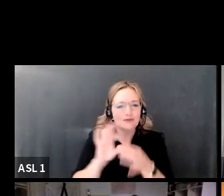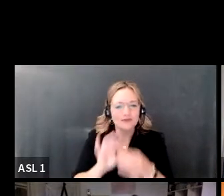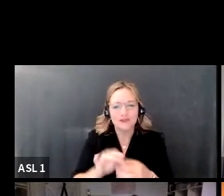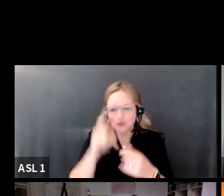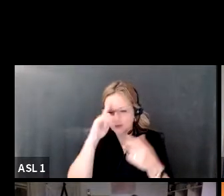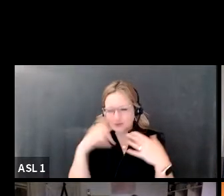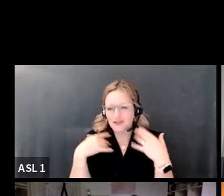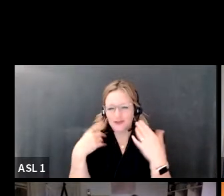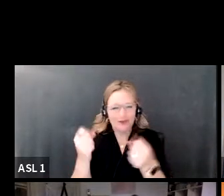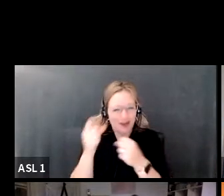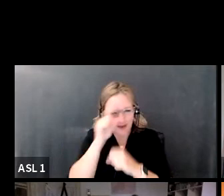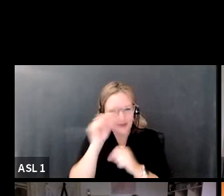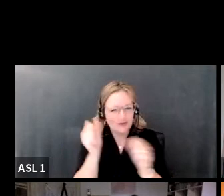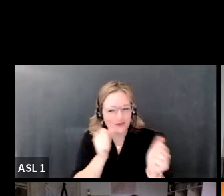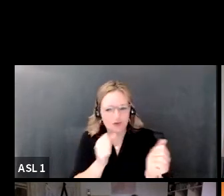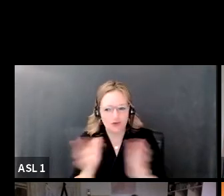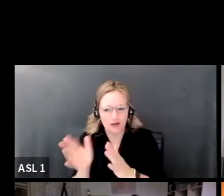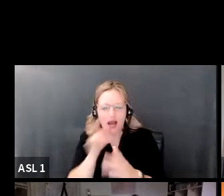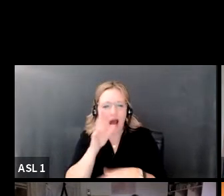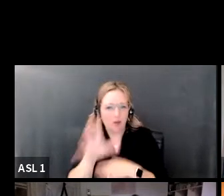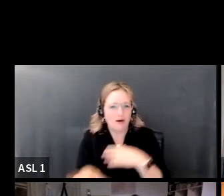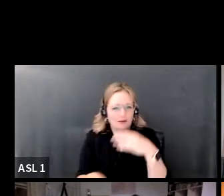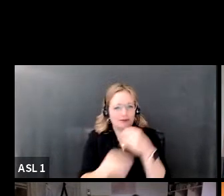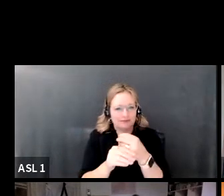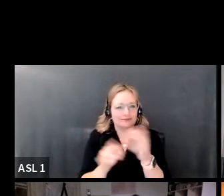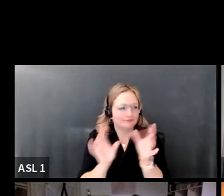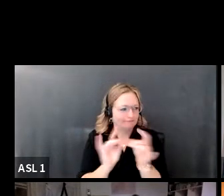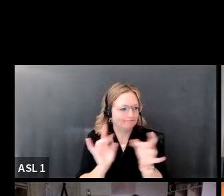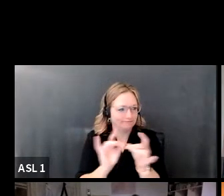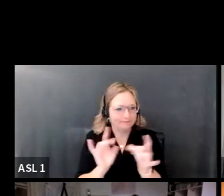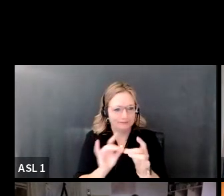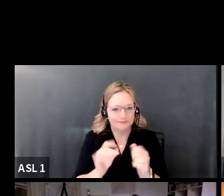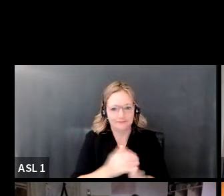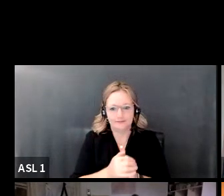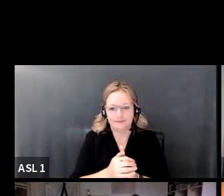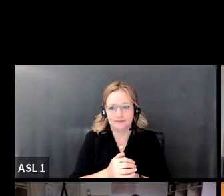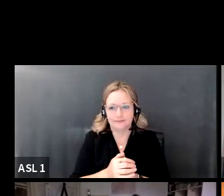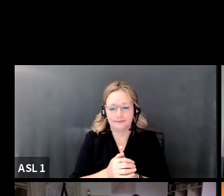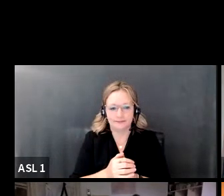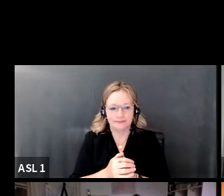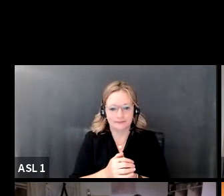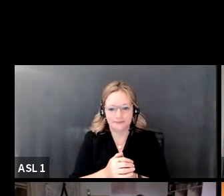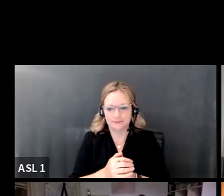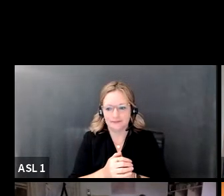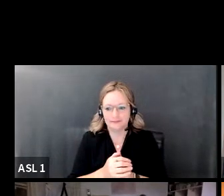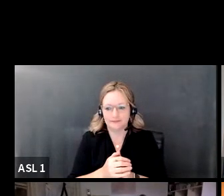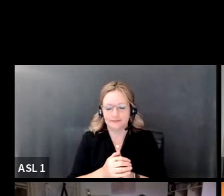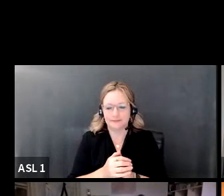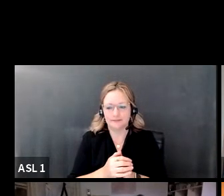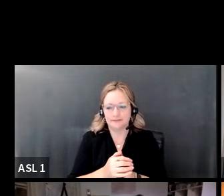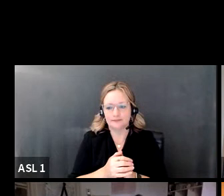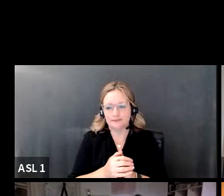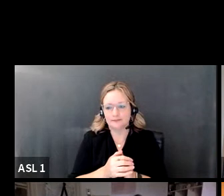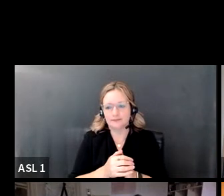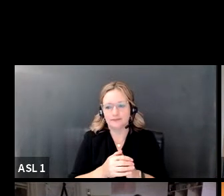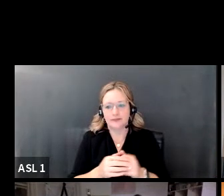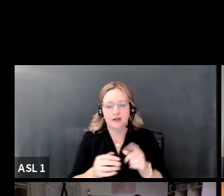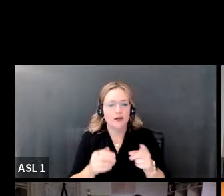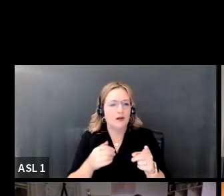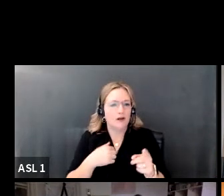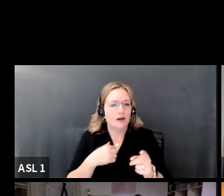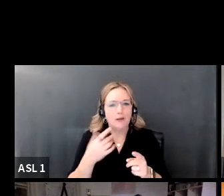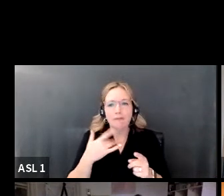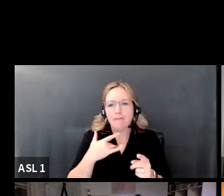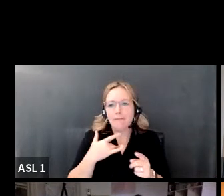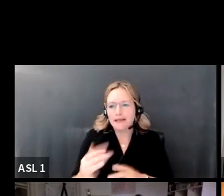the just to kind of like supplement on to that it was like we want like there always seems to be this like urgency of like well what replaces police to